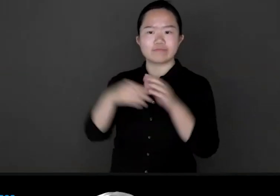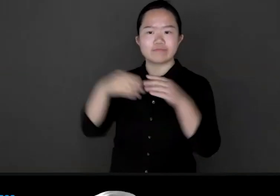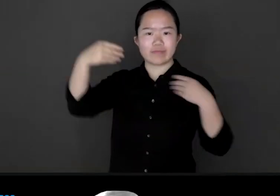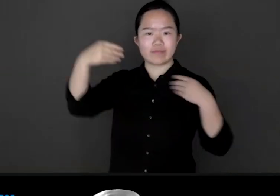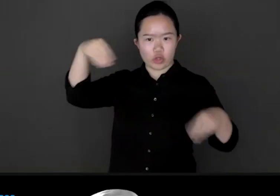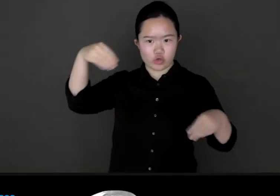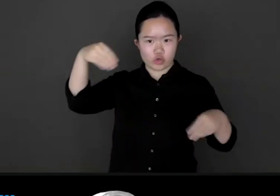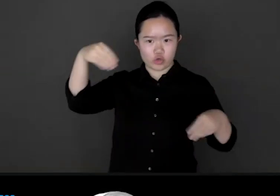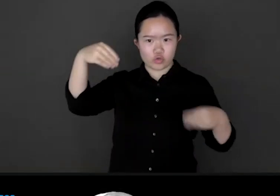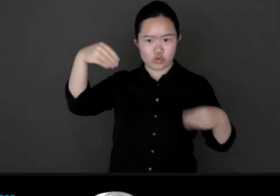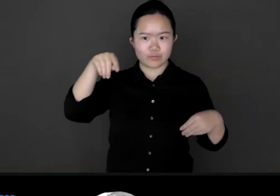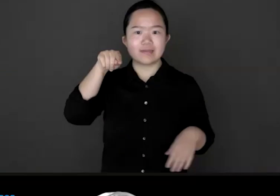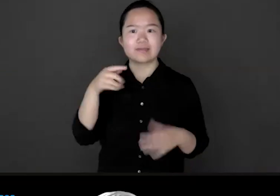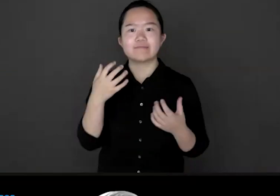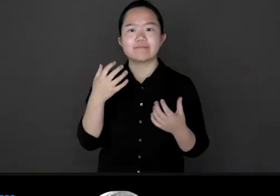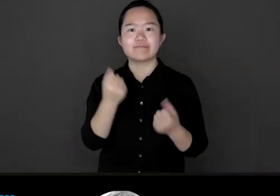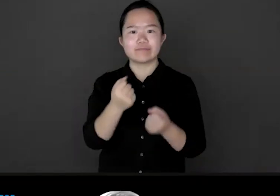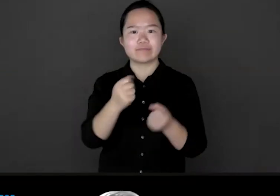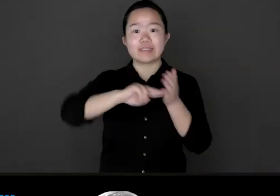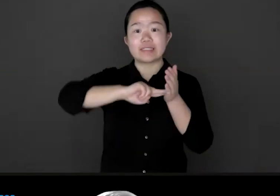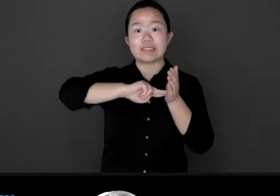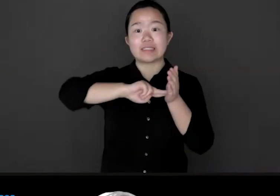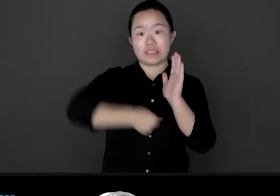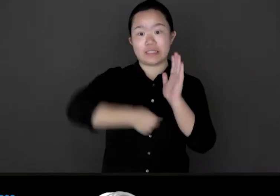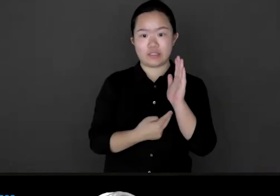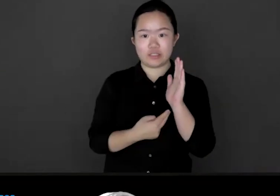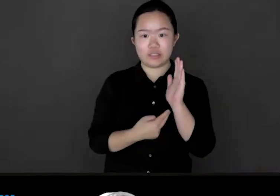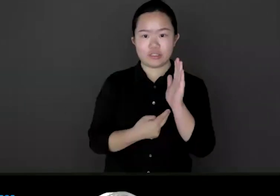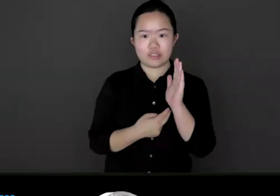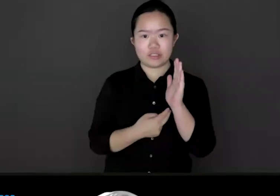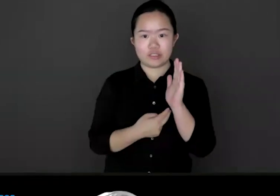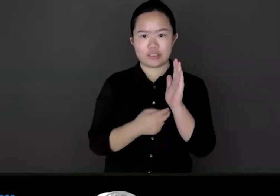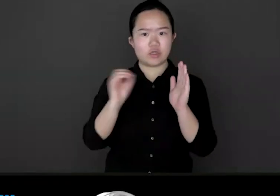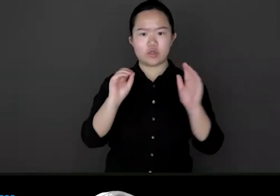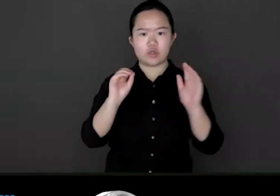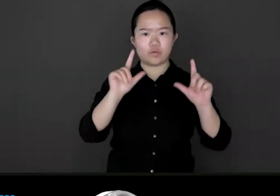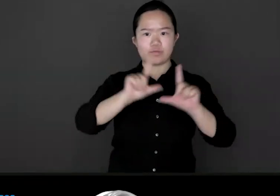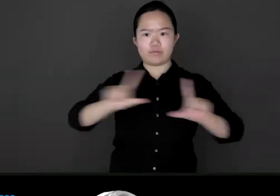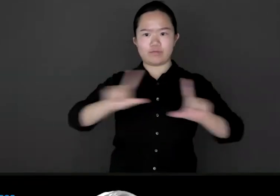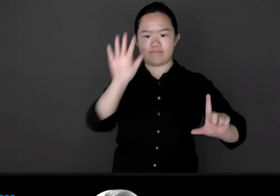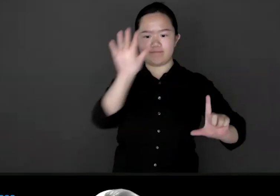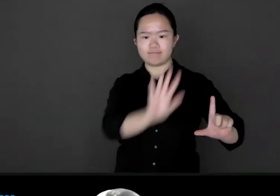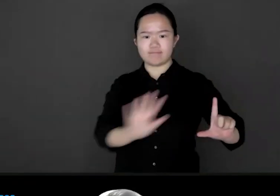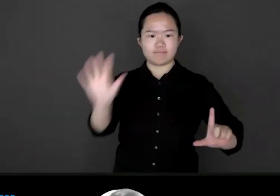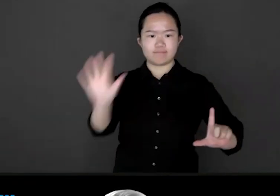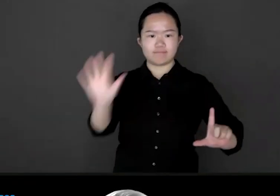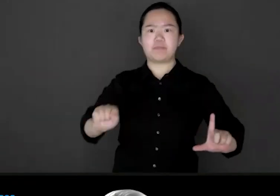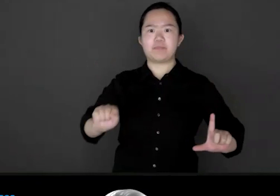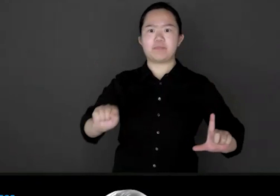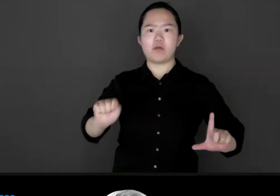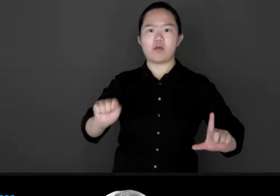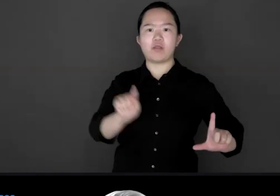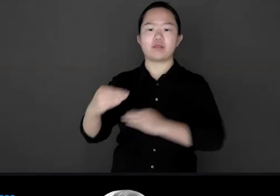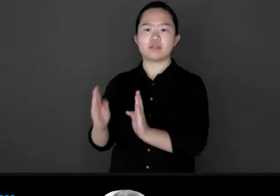so actually in our signing experience, we are giving you a keyboard shortcut to allow you to